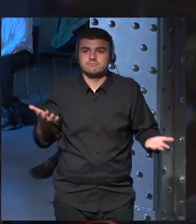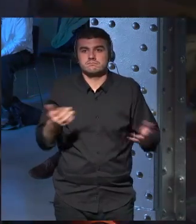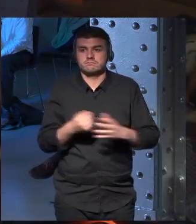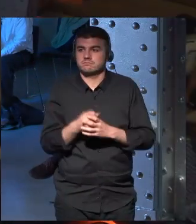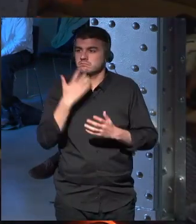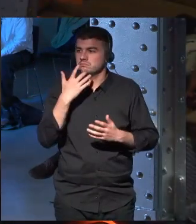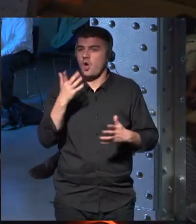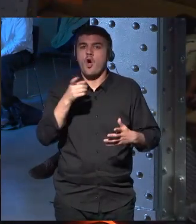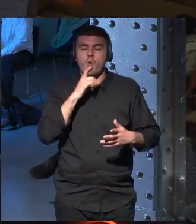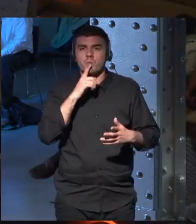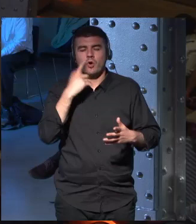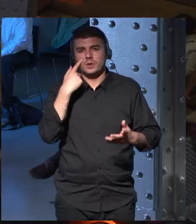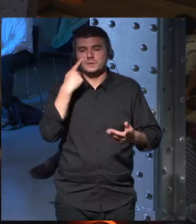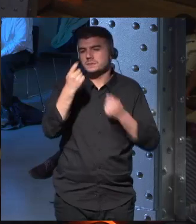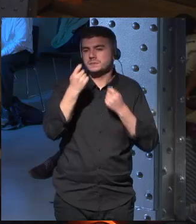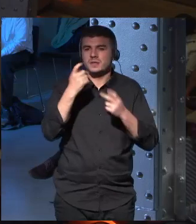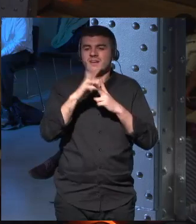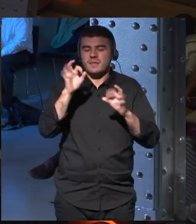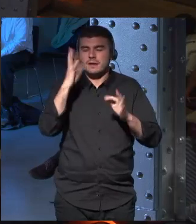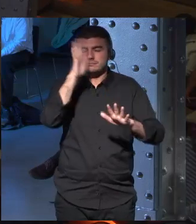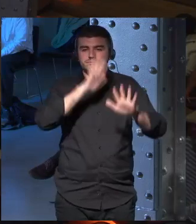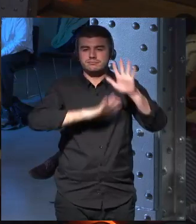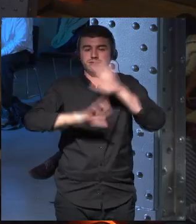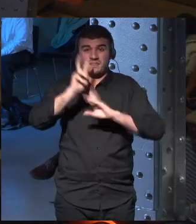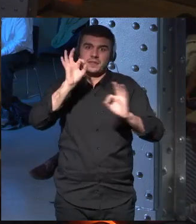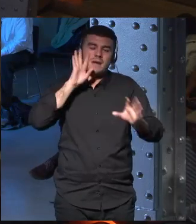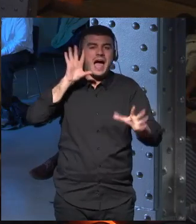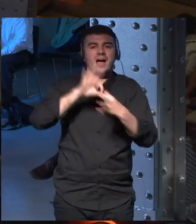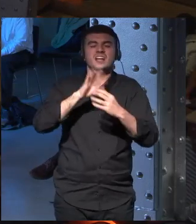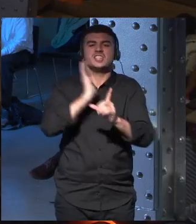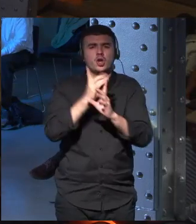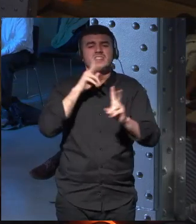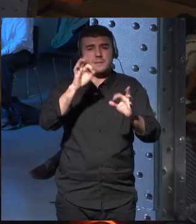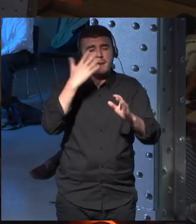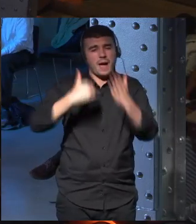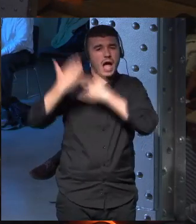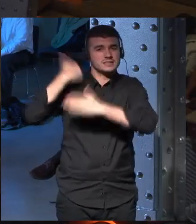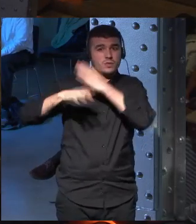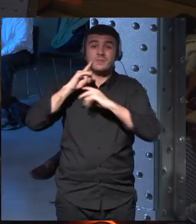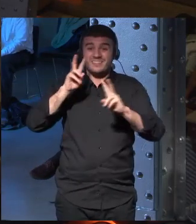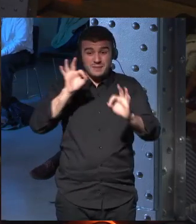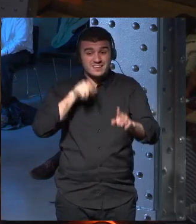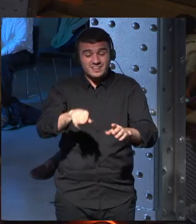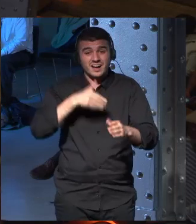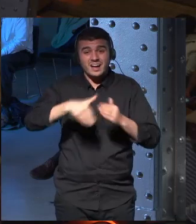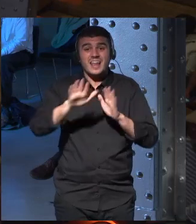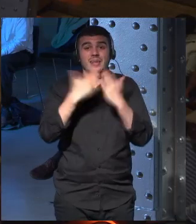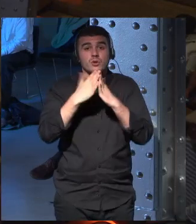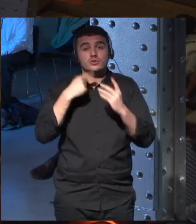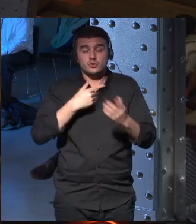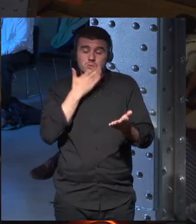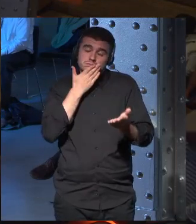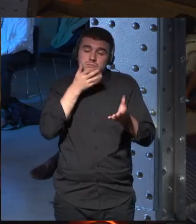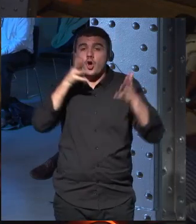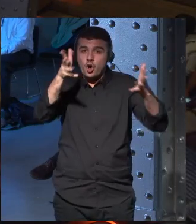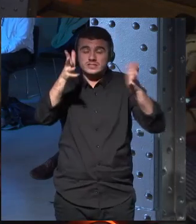handled at a psychological level. And in the book, I suggest that we handle it by telling ourselves